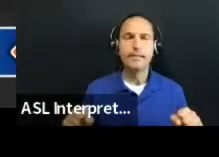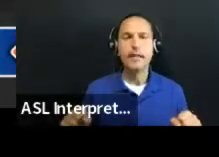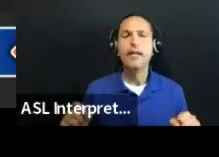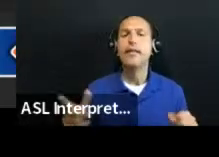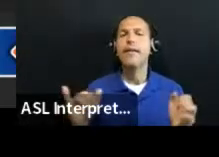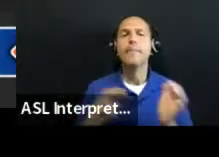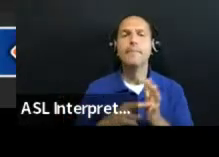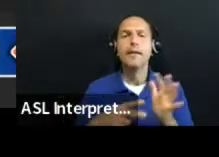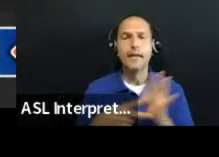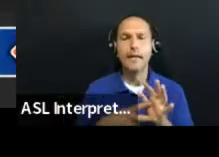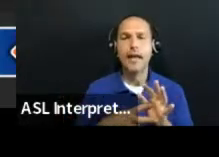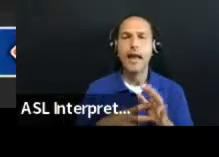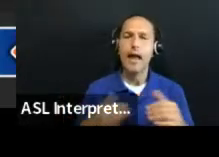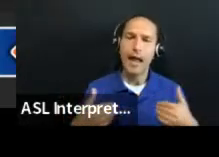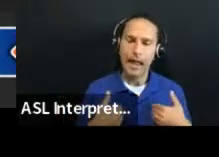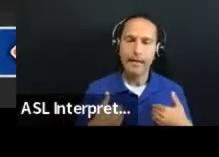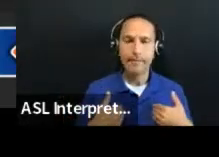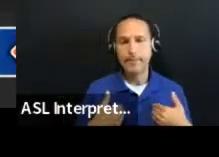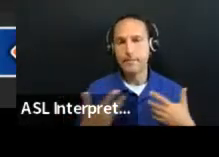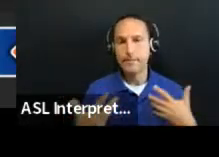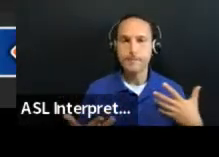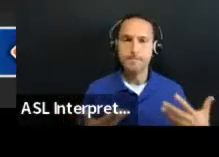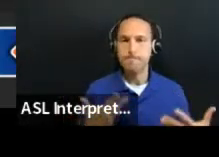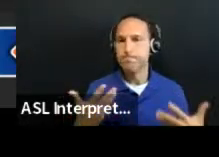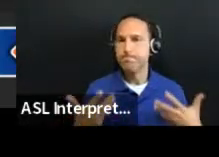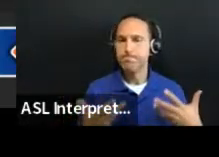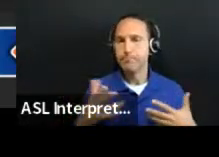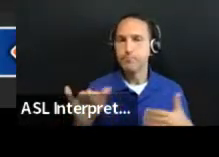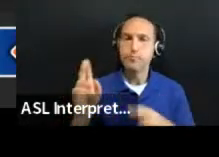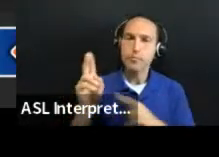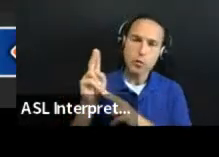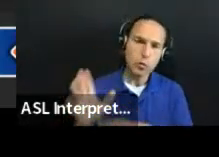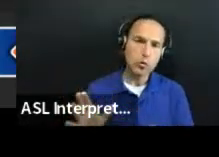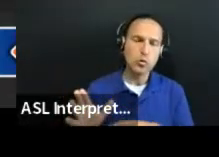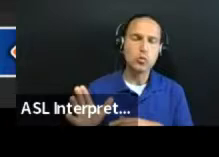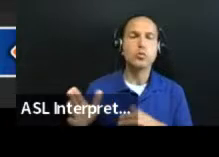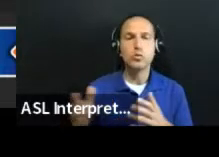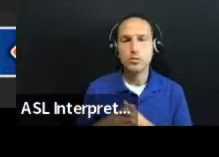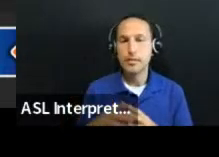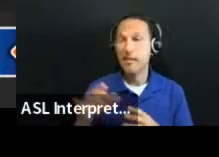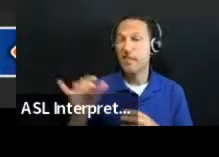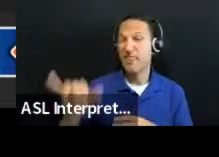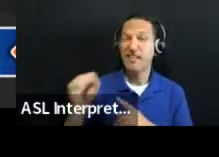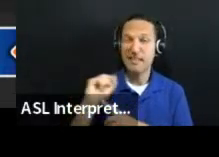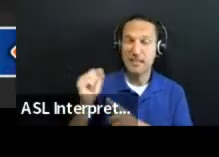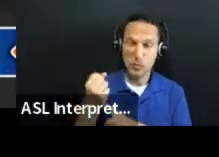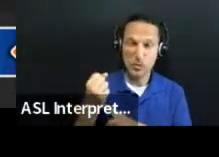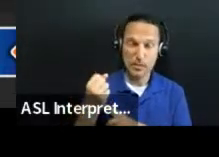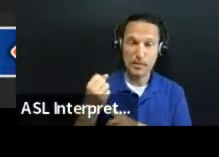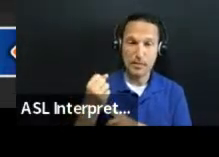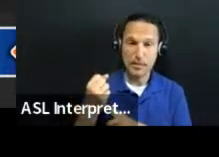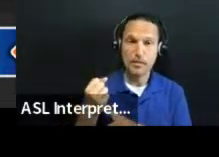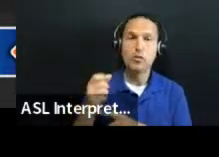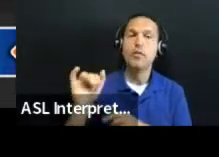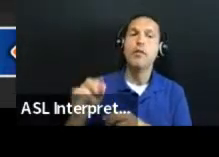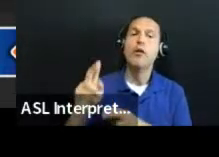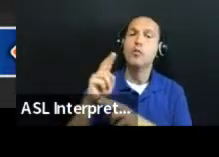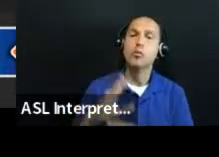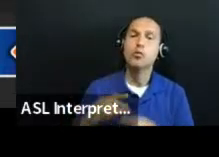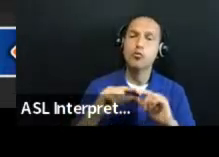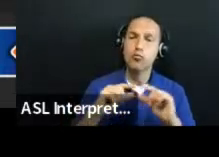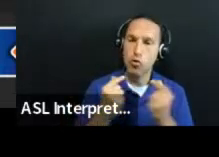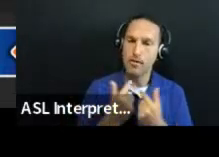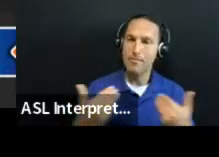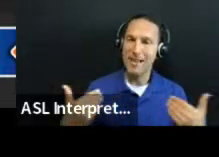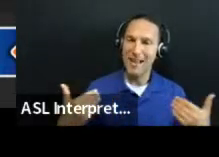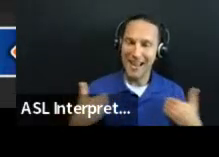mean, having your users, and in this case, a user group that